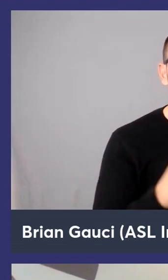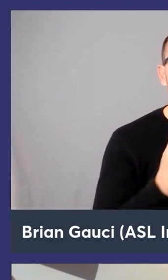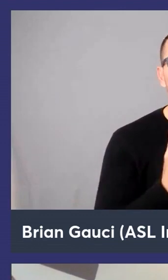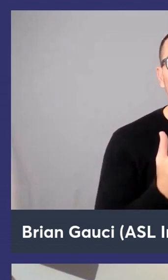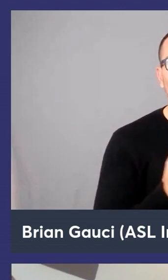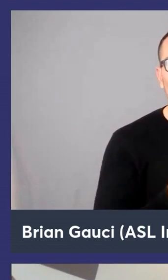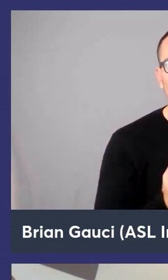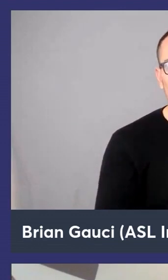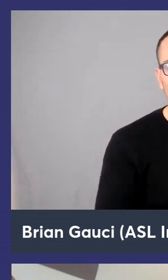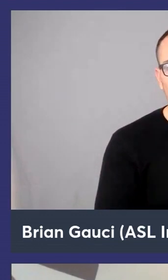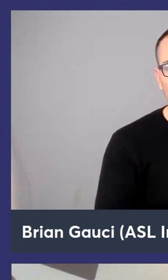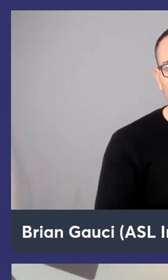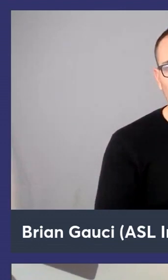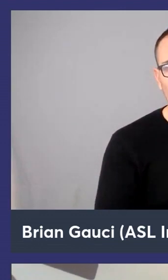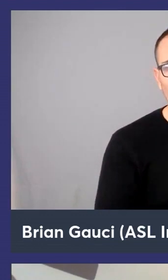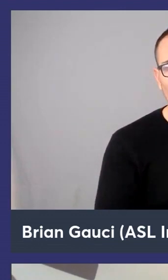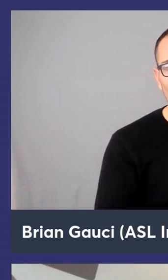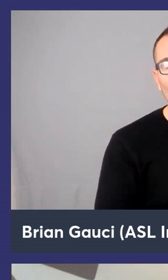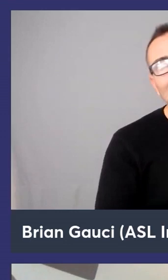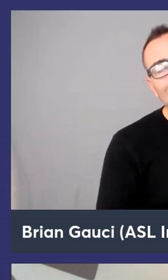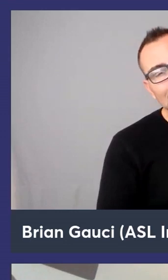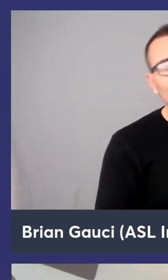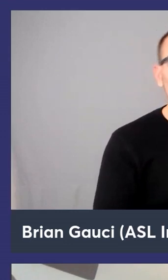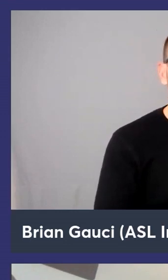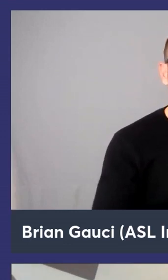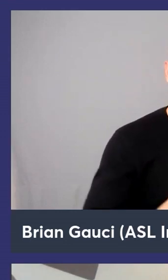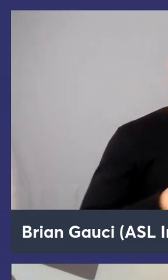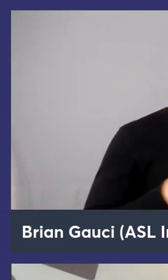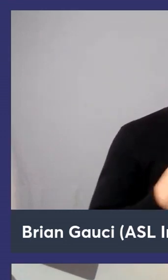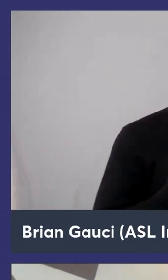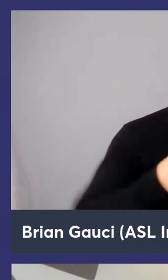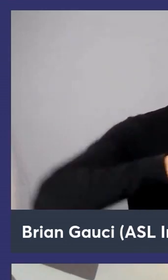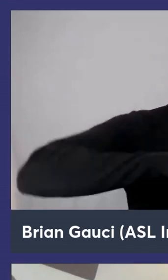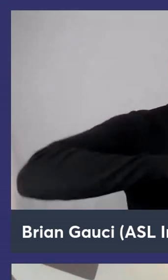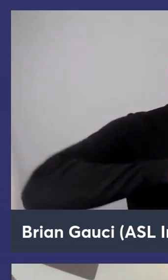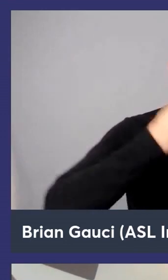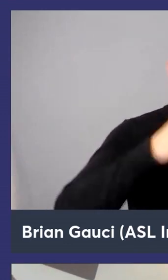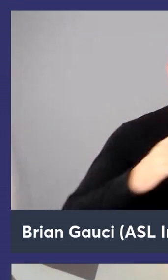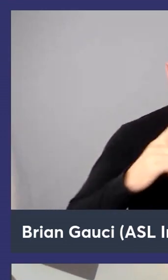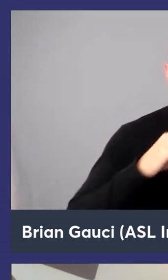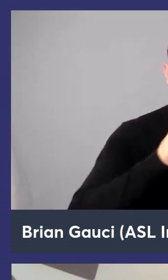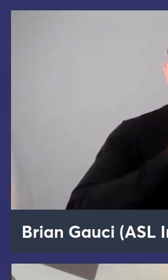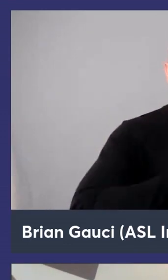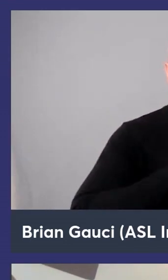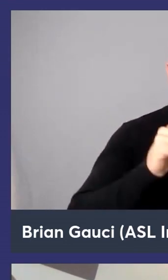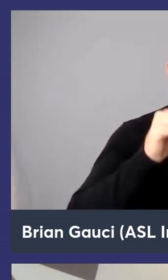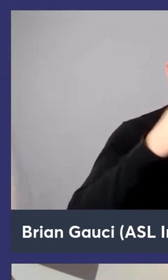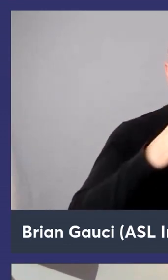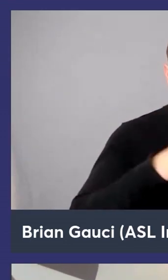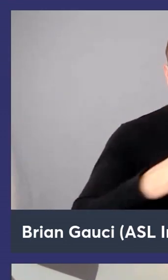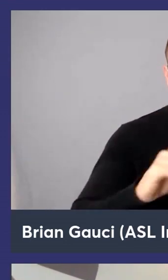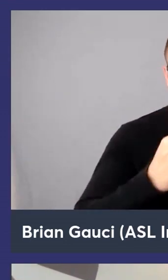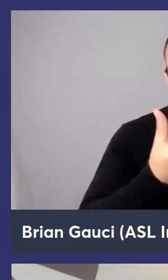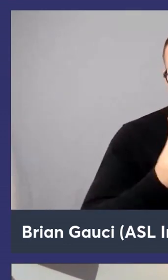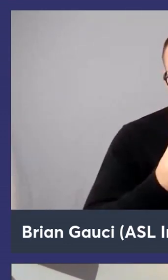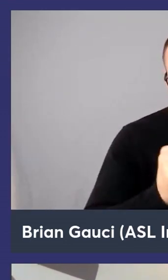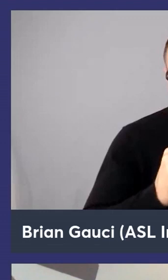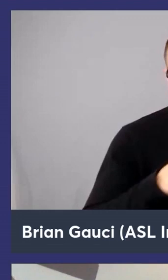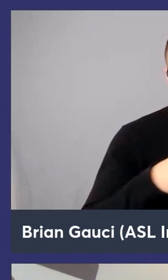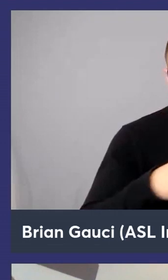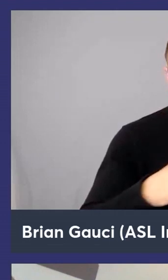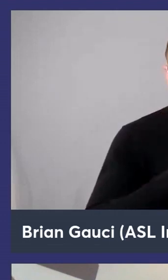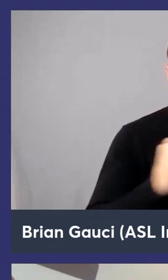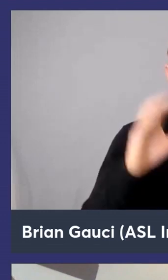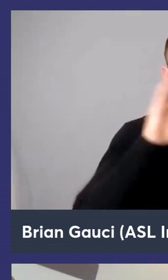so first of all, it's used as a platform for log analytics and for search, right? So when we're talking about